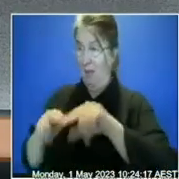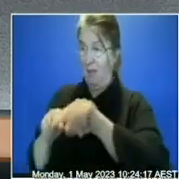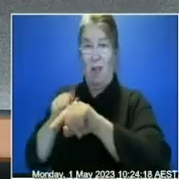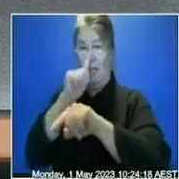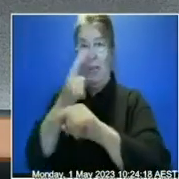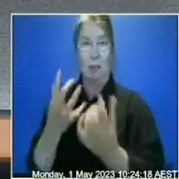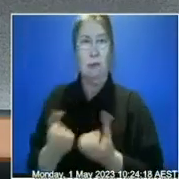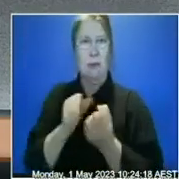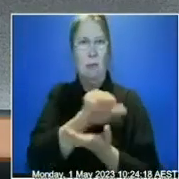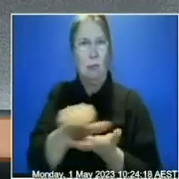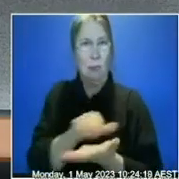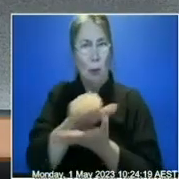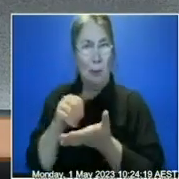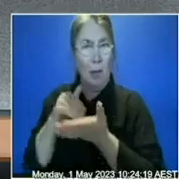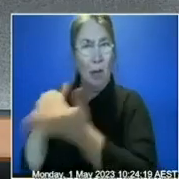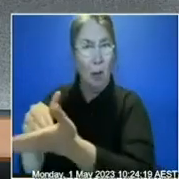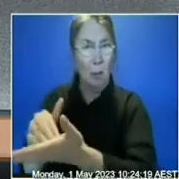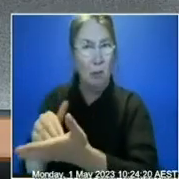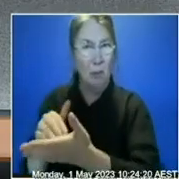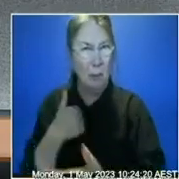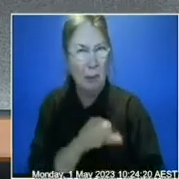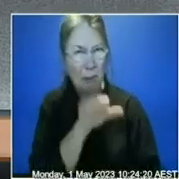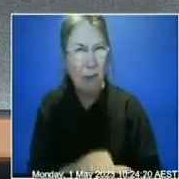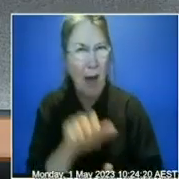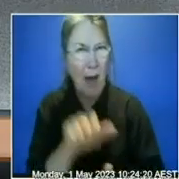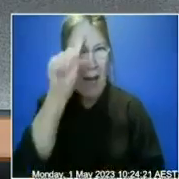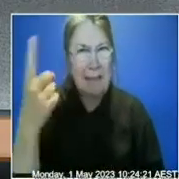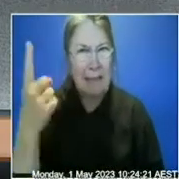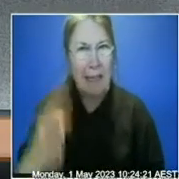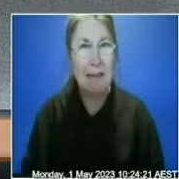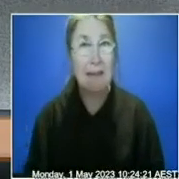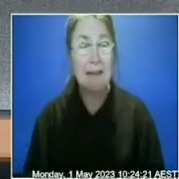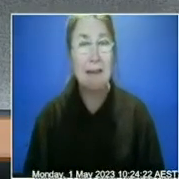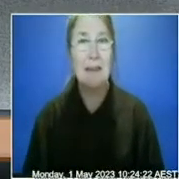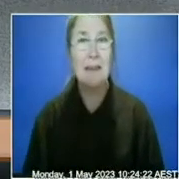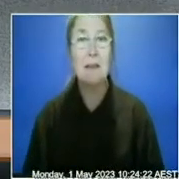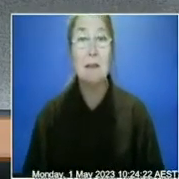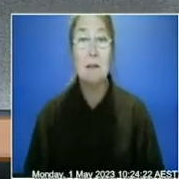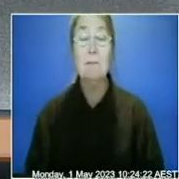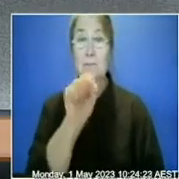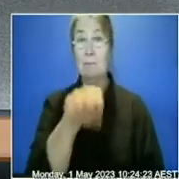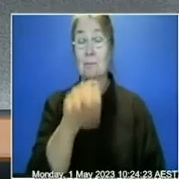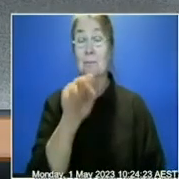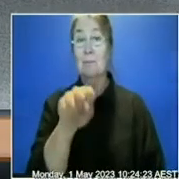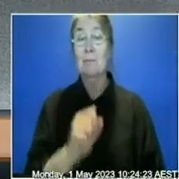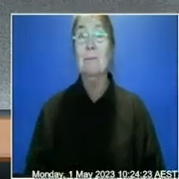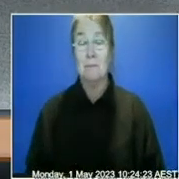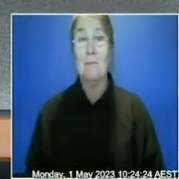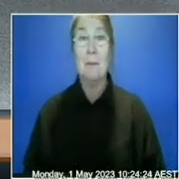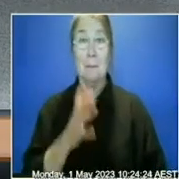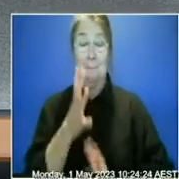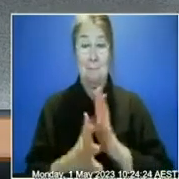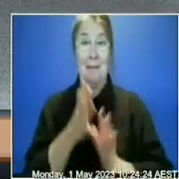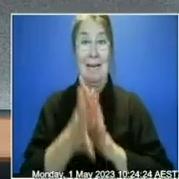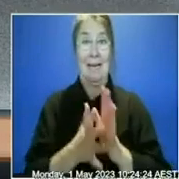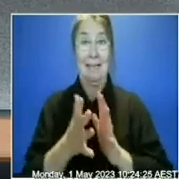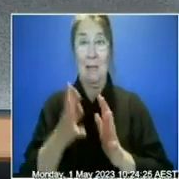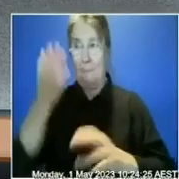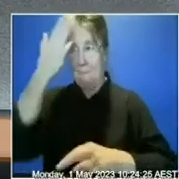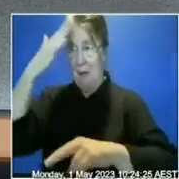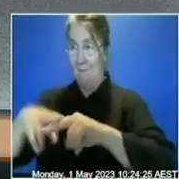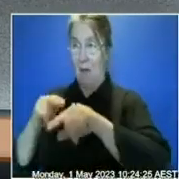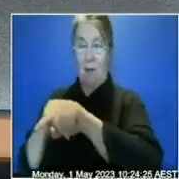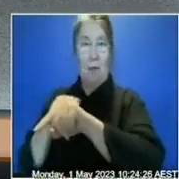their family. If it's a court order that they have to go to detox but they can't get